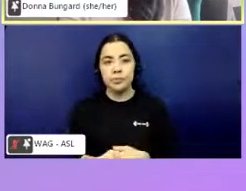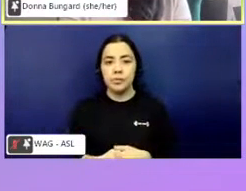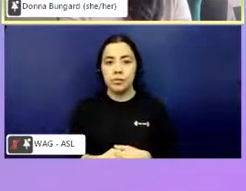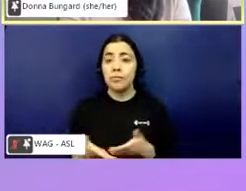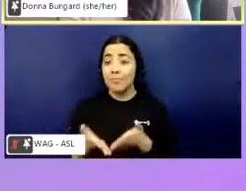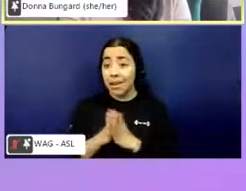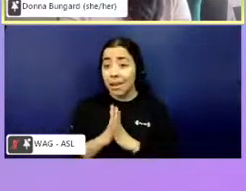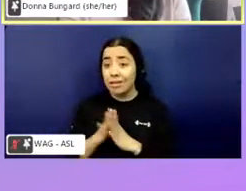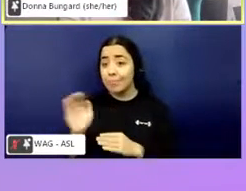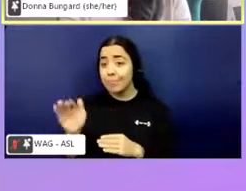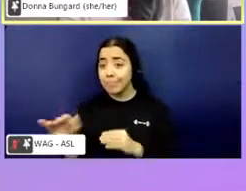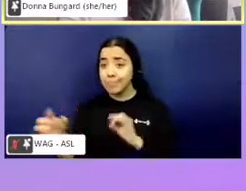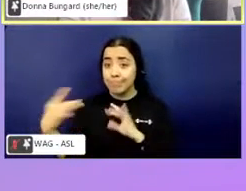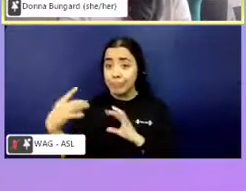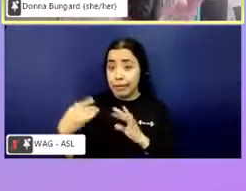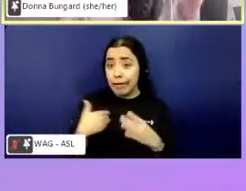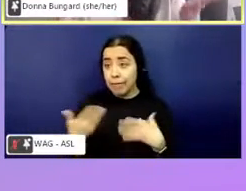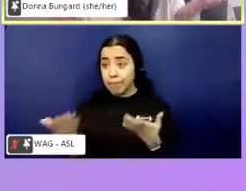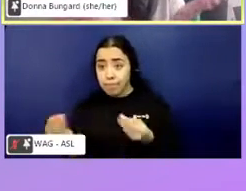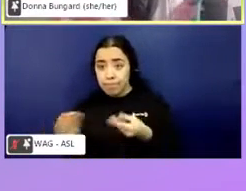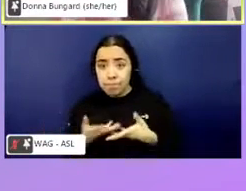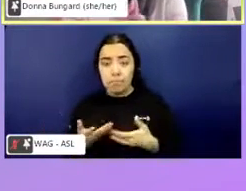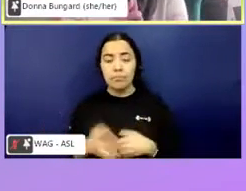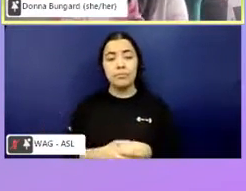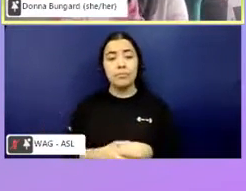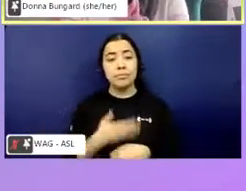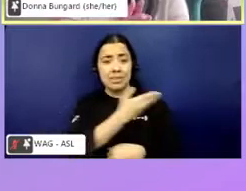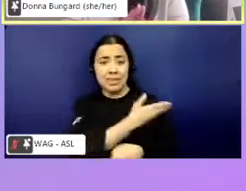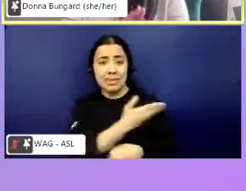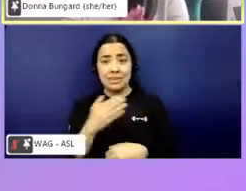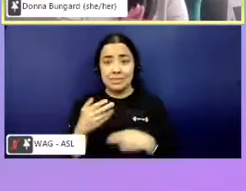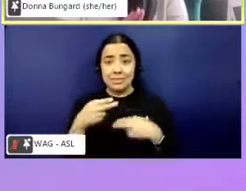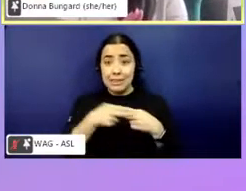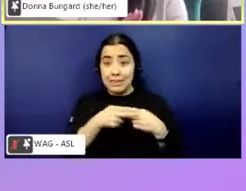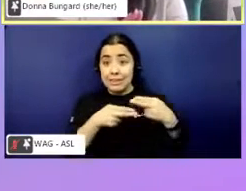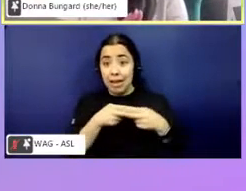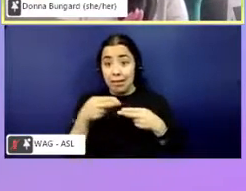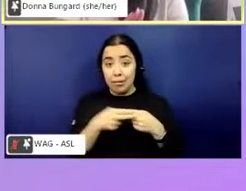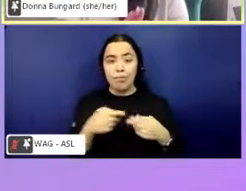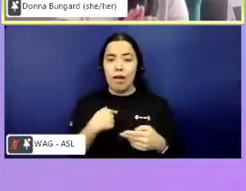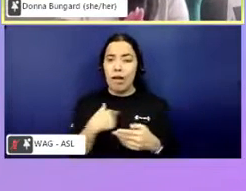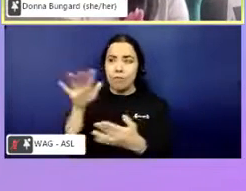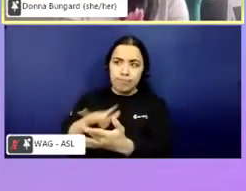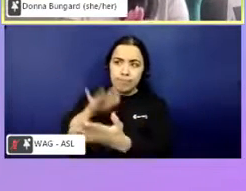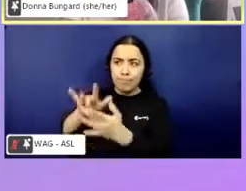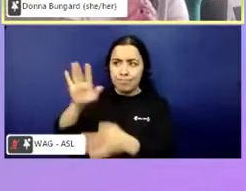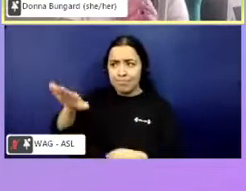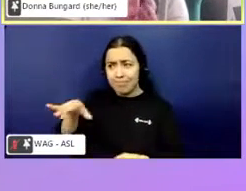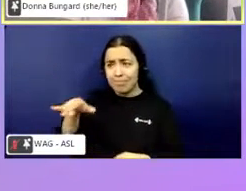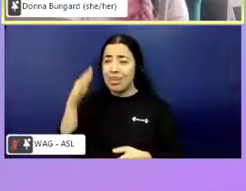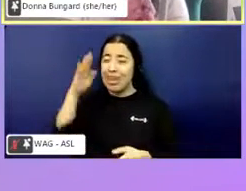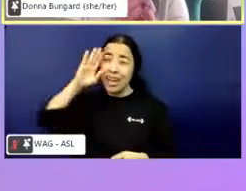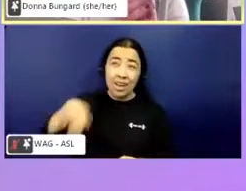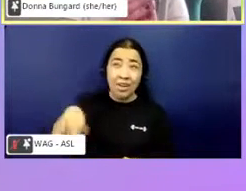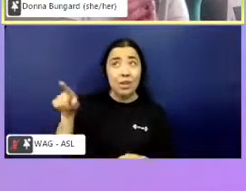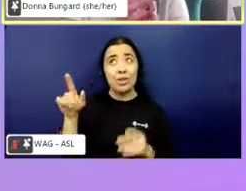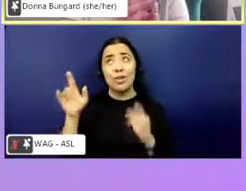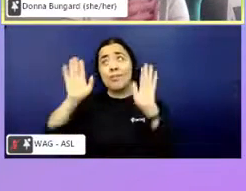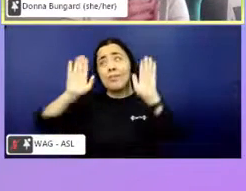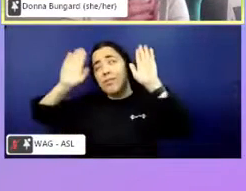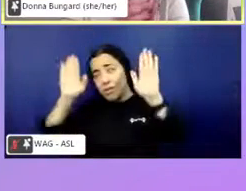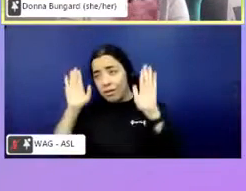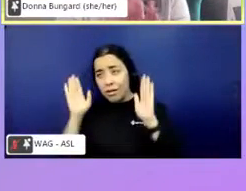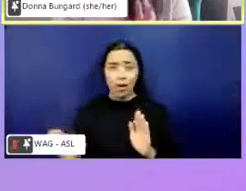Ask for feedback. Even on this deck, I reached out to somebody and said, look, I know you're glorious